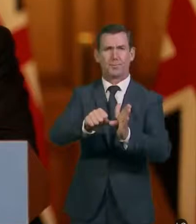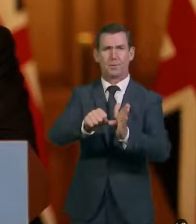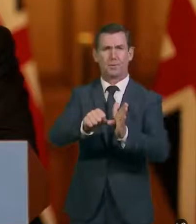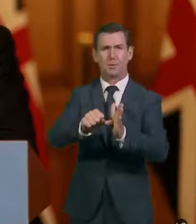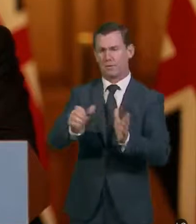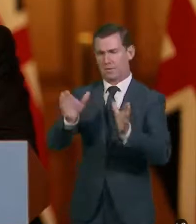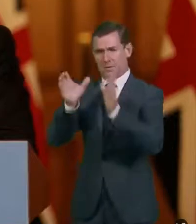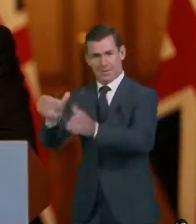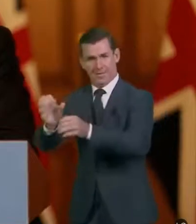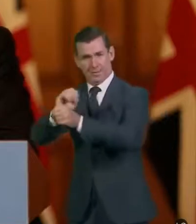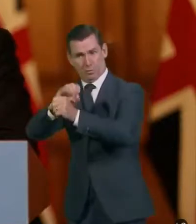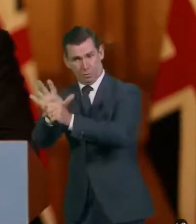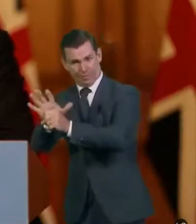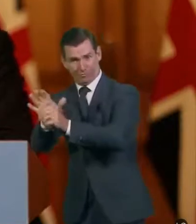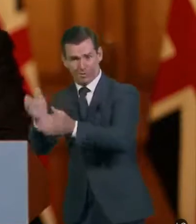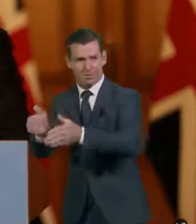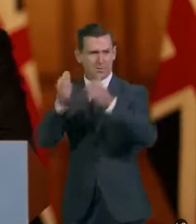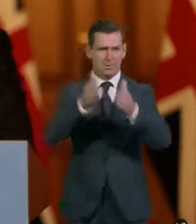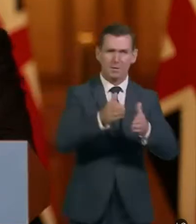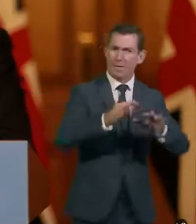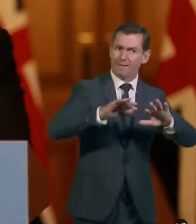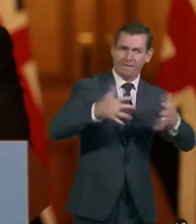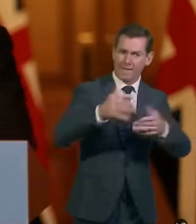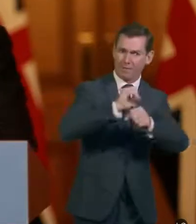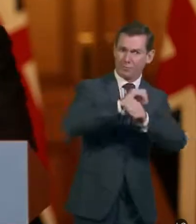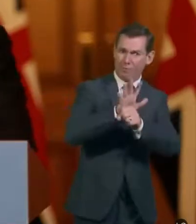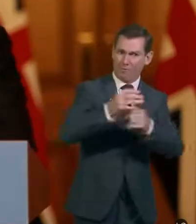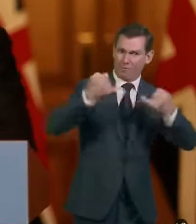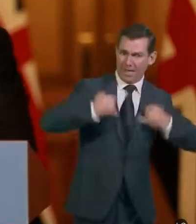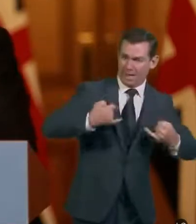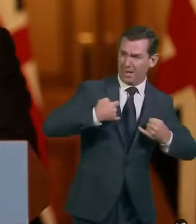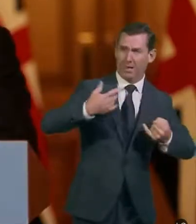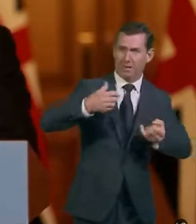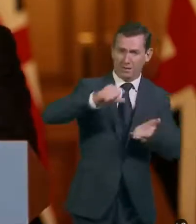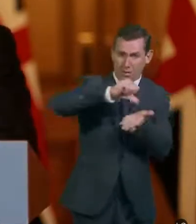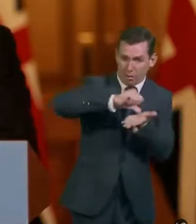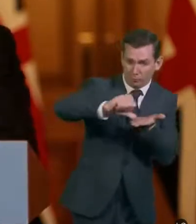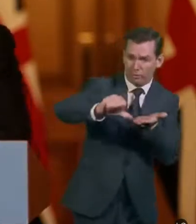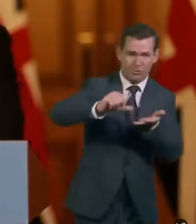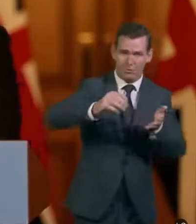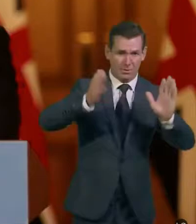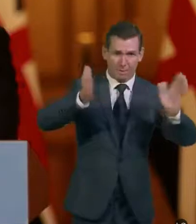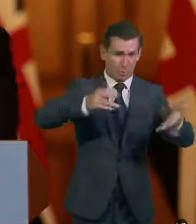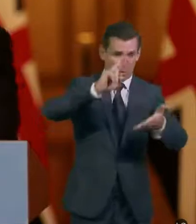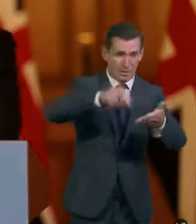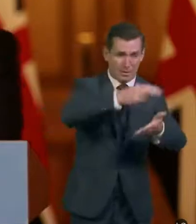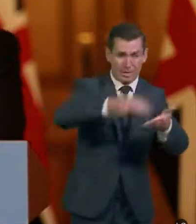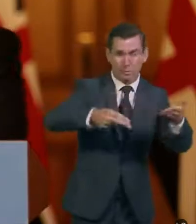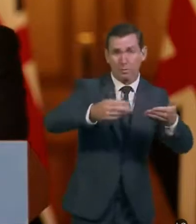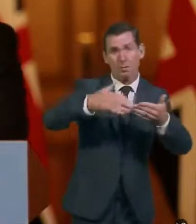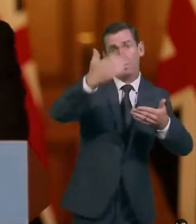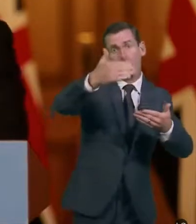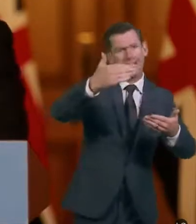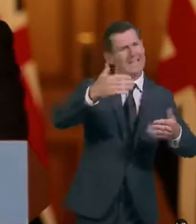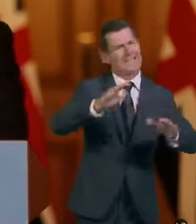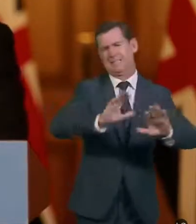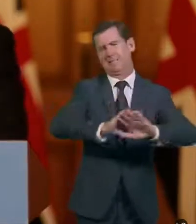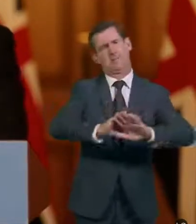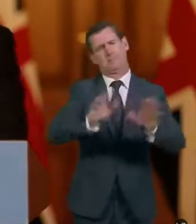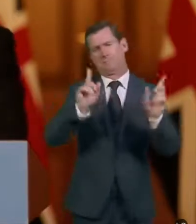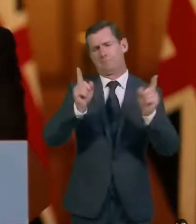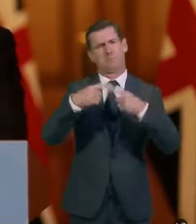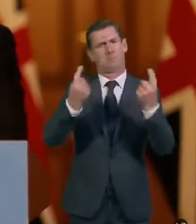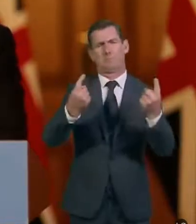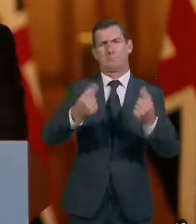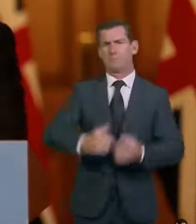surgeries would need to be cancelled in order to cope, and many more people would die. So